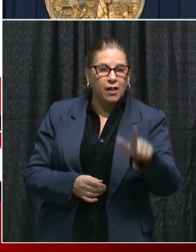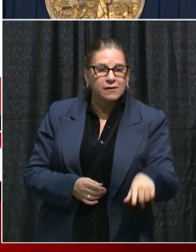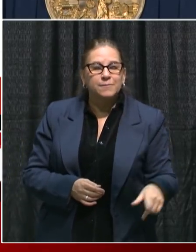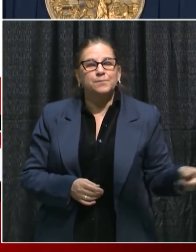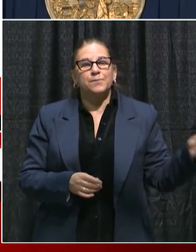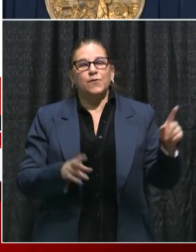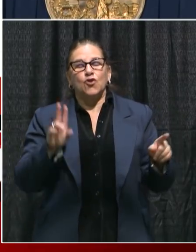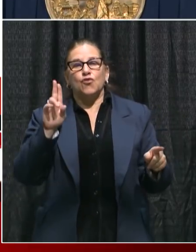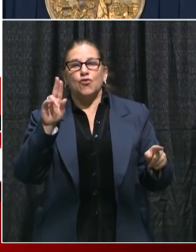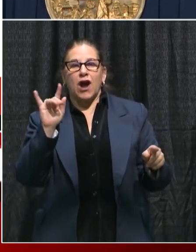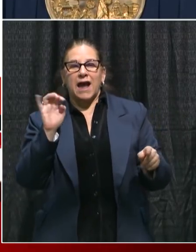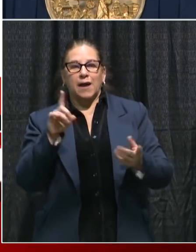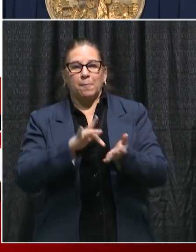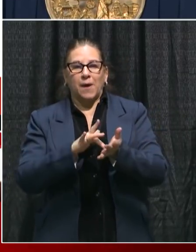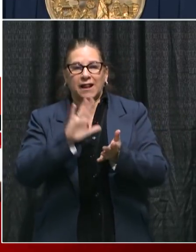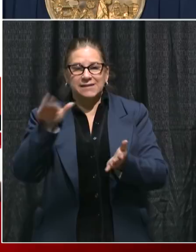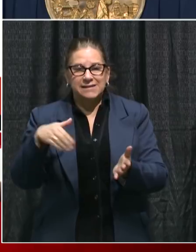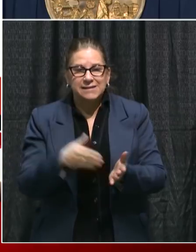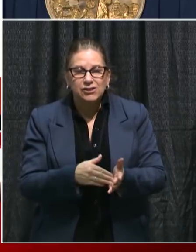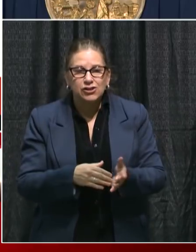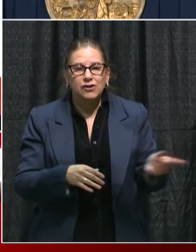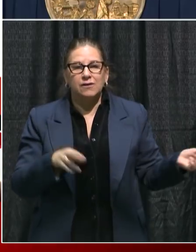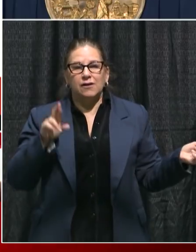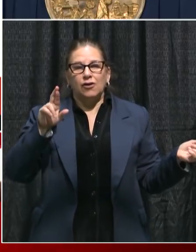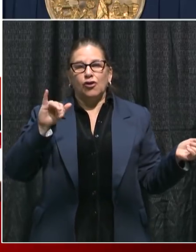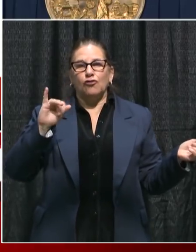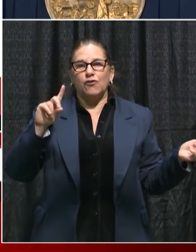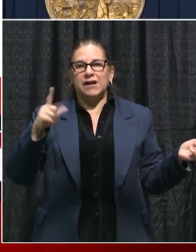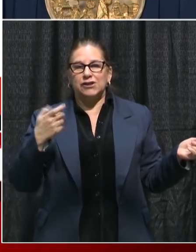and National Harbor.